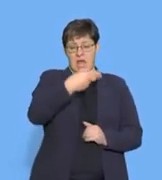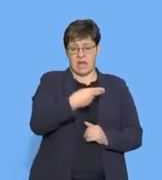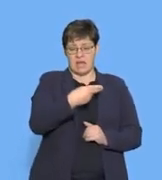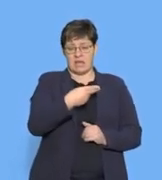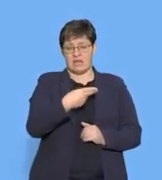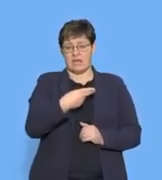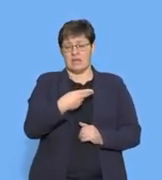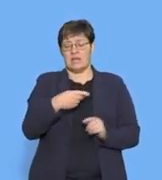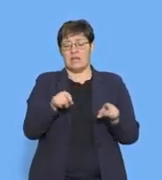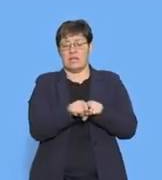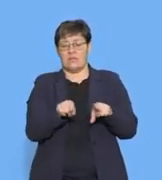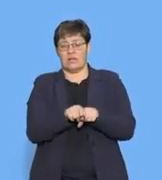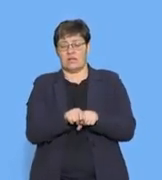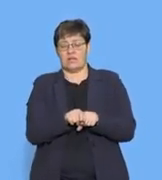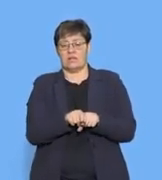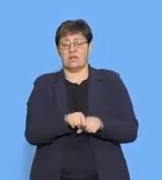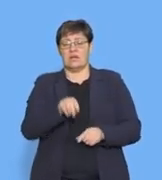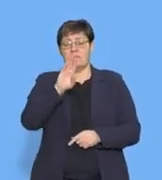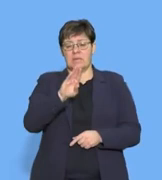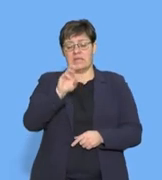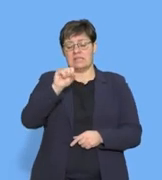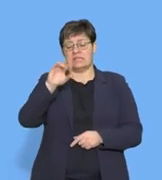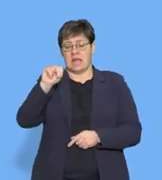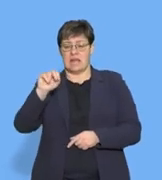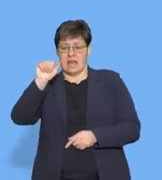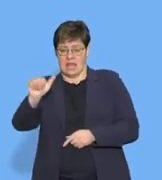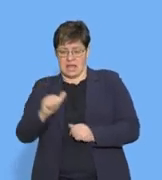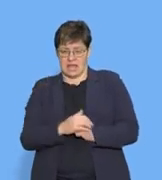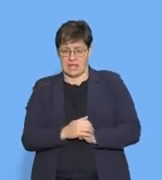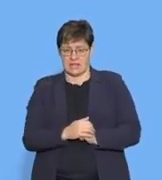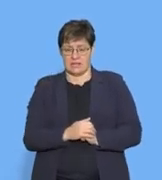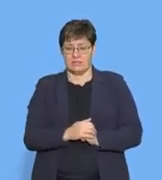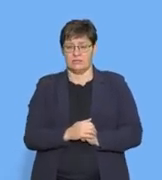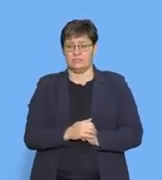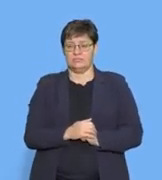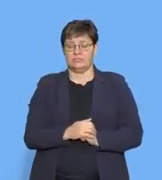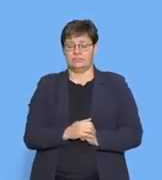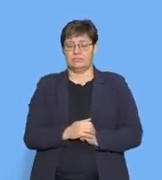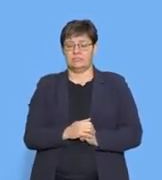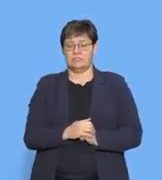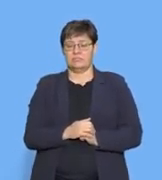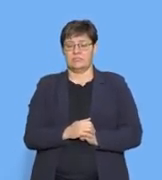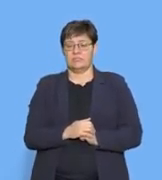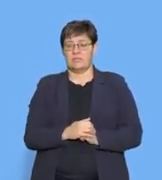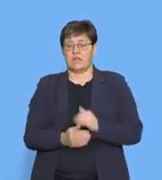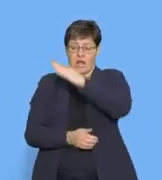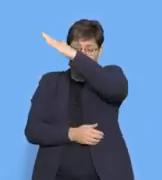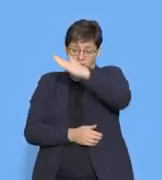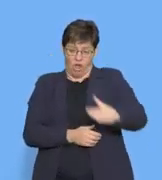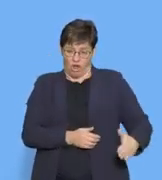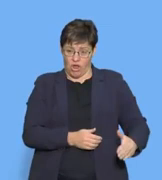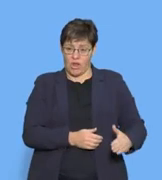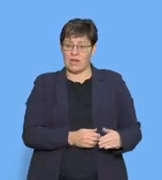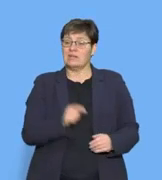Okay, so sine of A is opposite, and the opposite side to sine A was H.